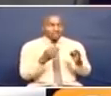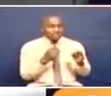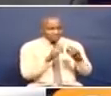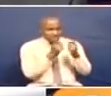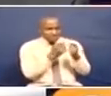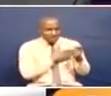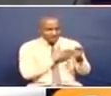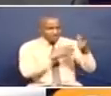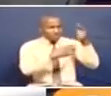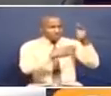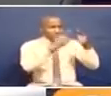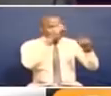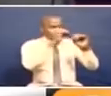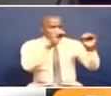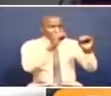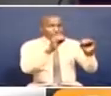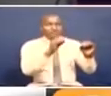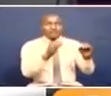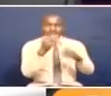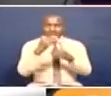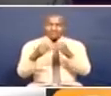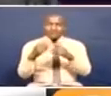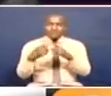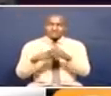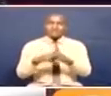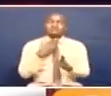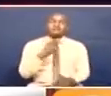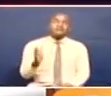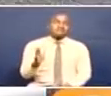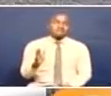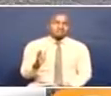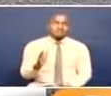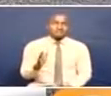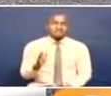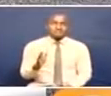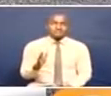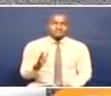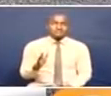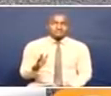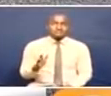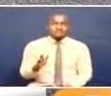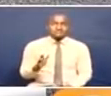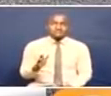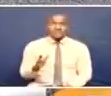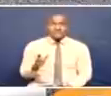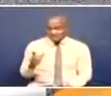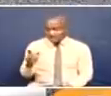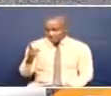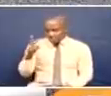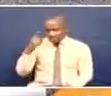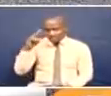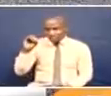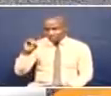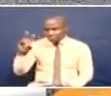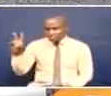I have lost everything. I begin hating my neighbor. Absolutely. And looks the question, it looks the same in 22. It's not rocket science. It looks unless